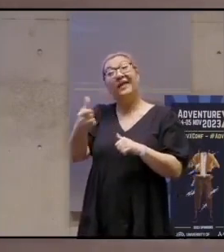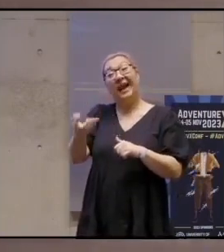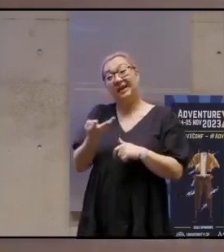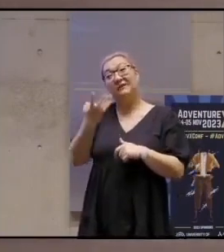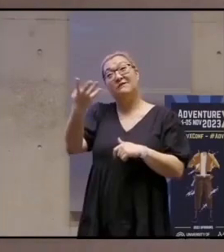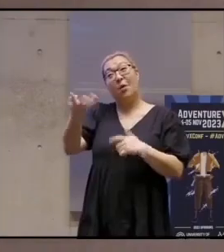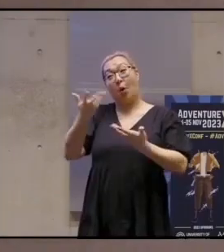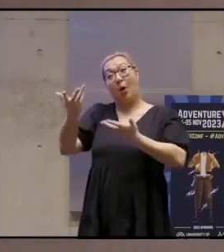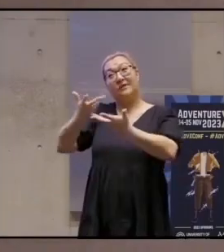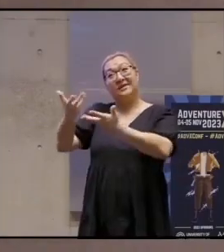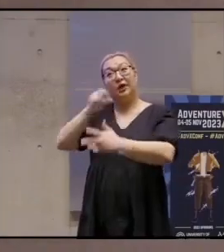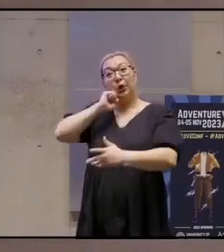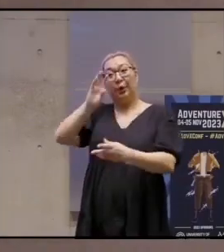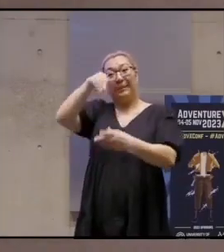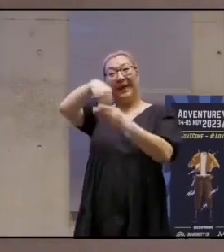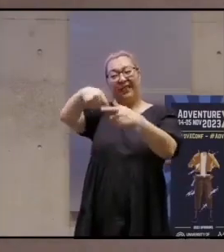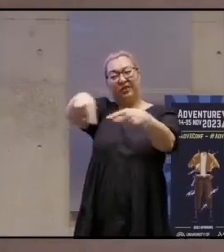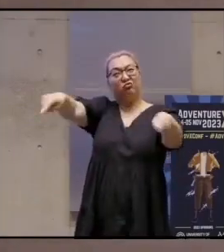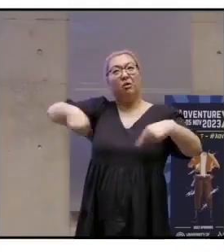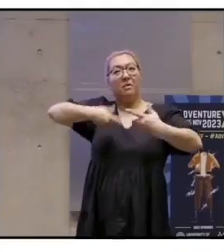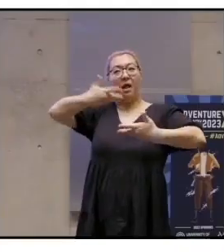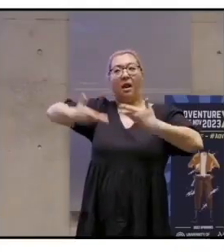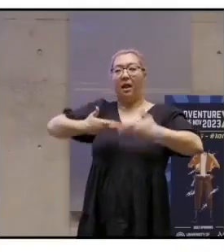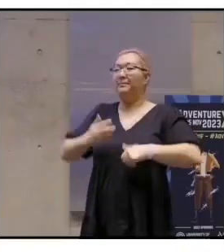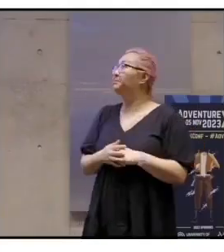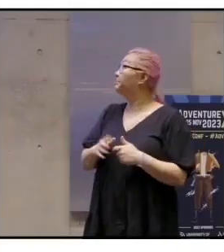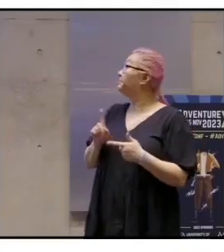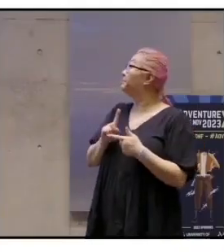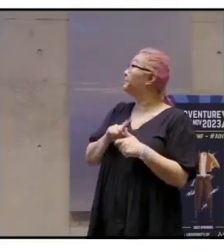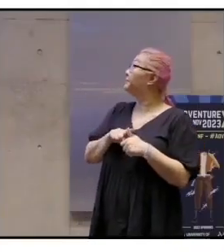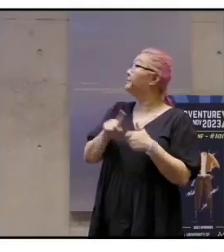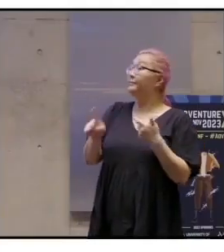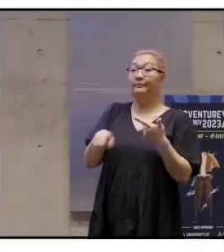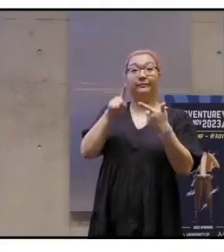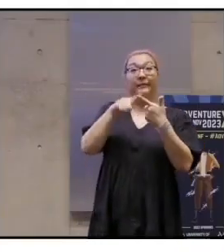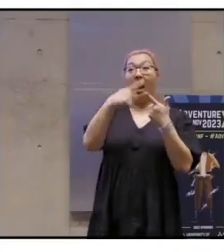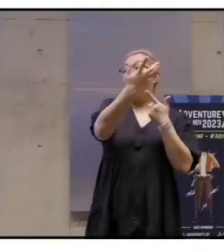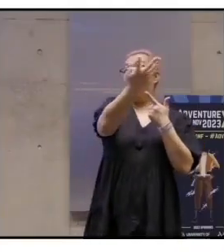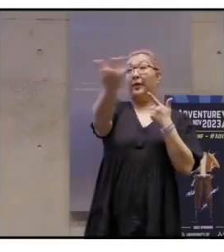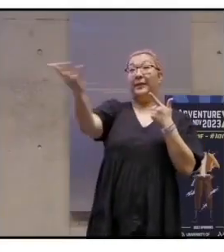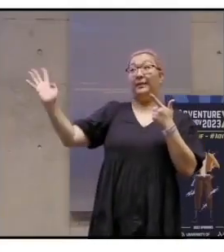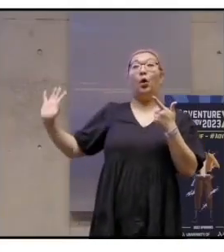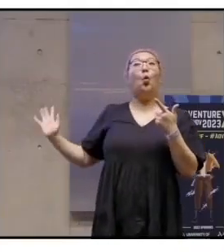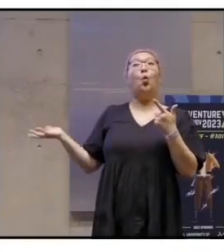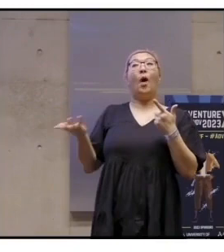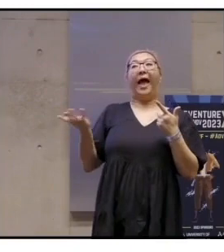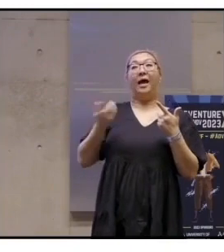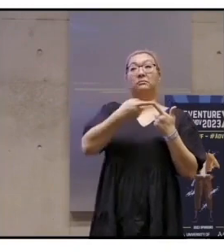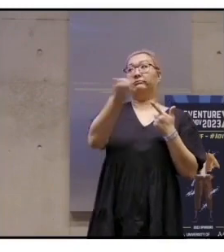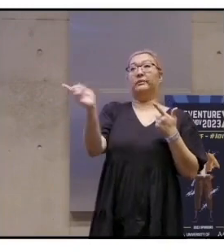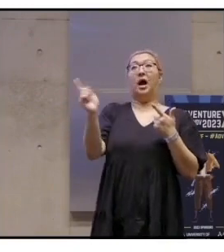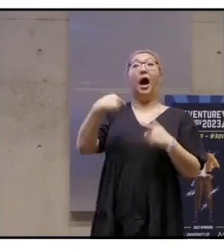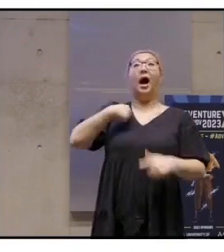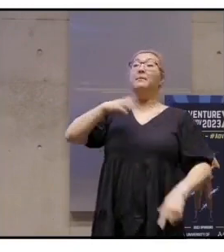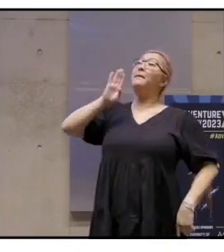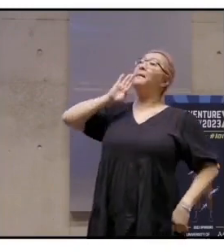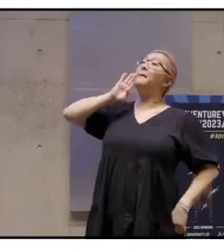it's for. Where is everyone else? Am I talking to somebody far away?